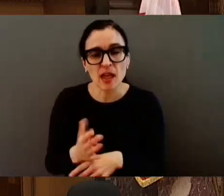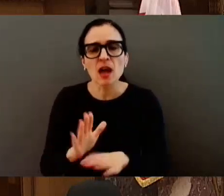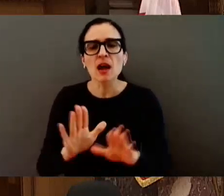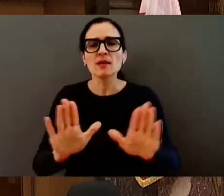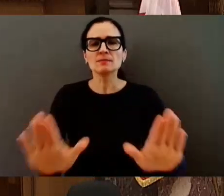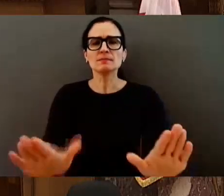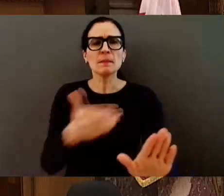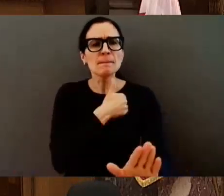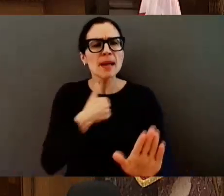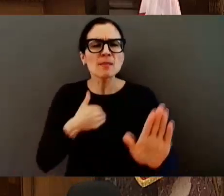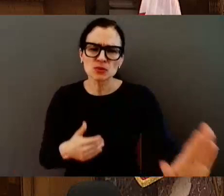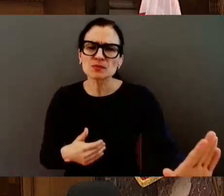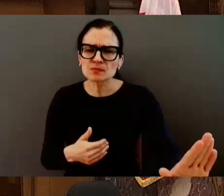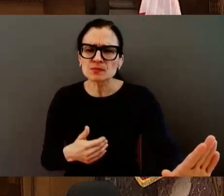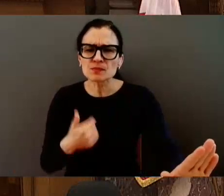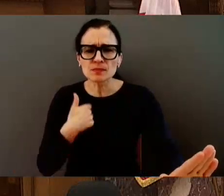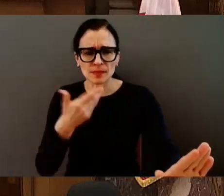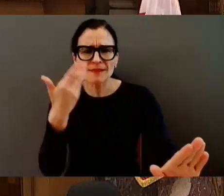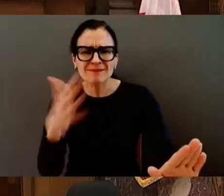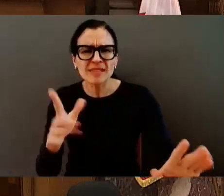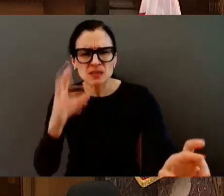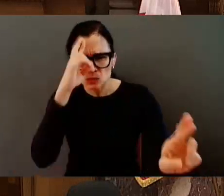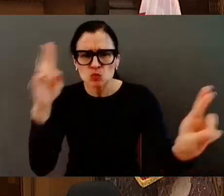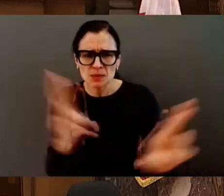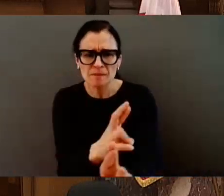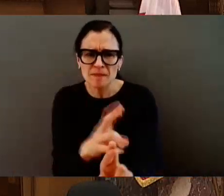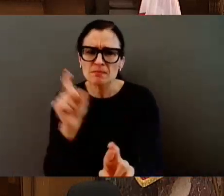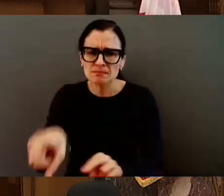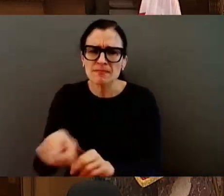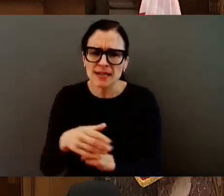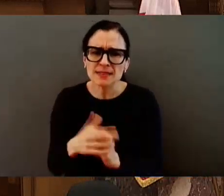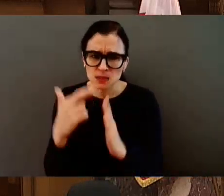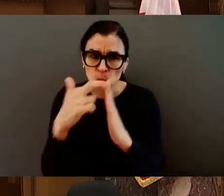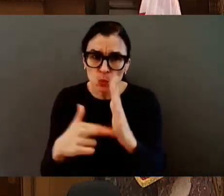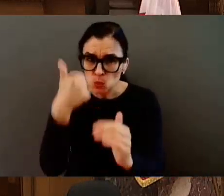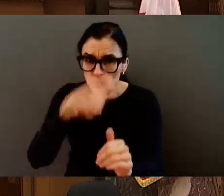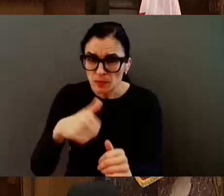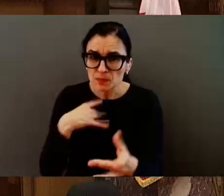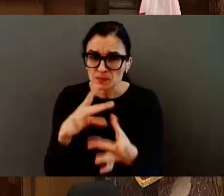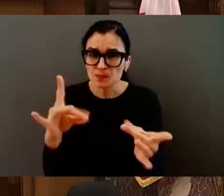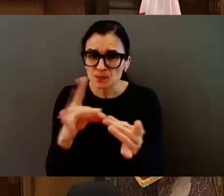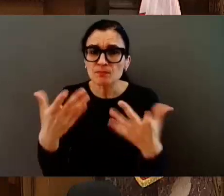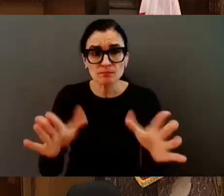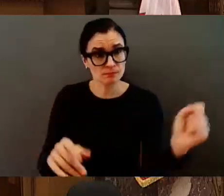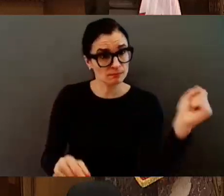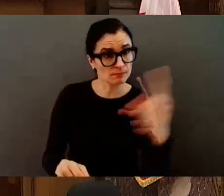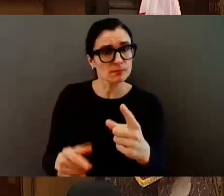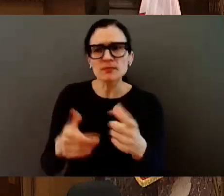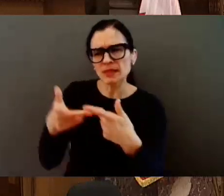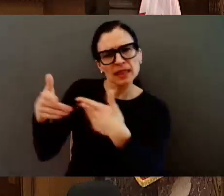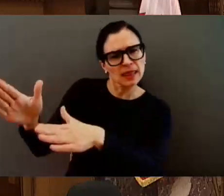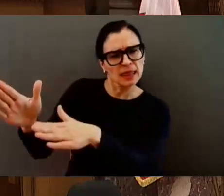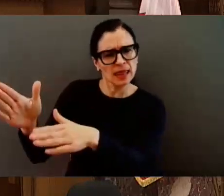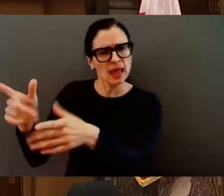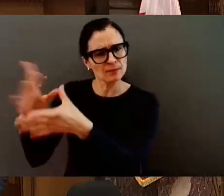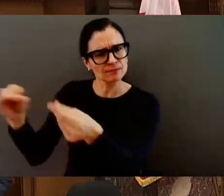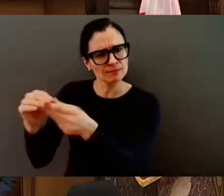respectful. Question was asked. Now let's hear the answer. You may not agree with the answer, but you have to be quiet.